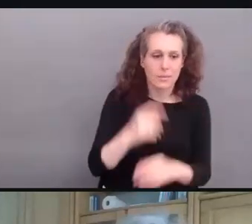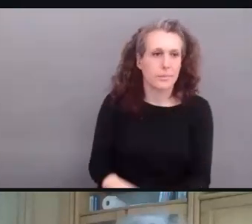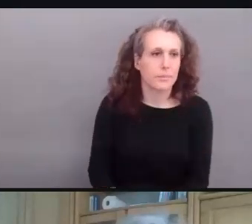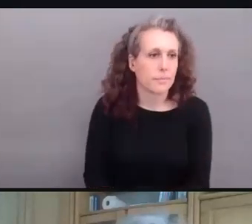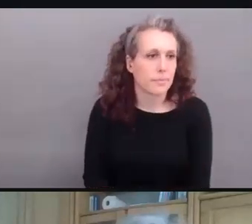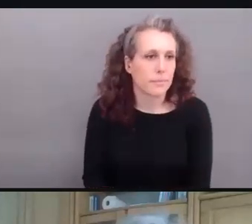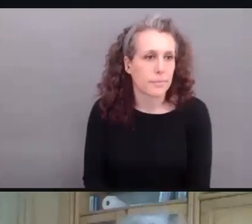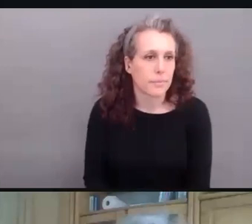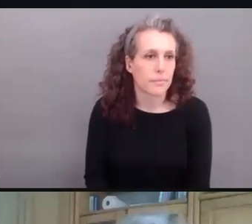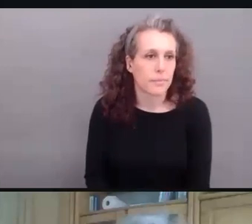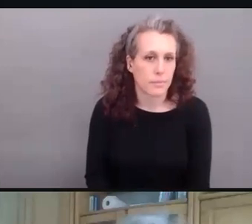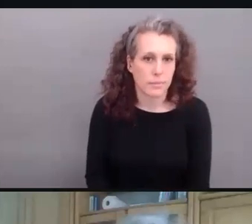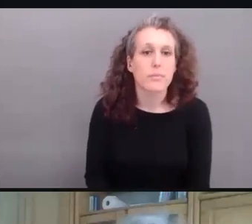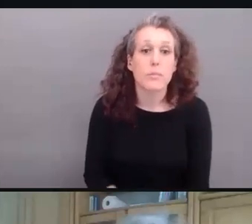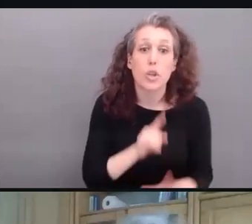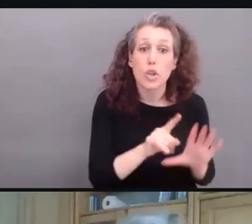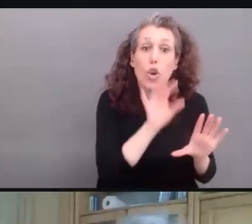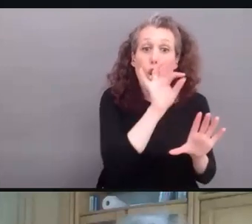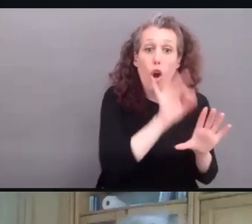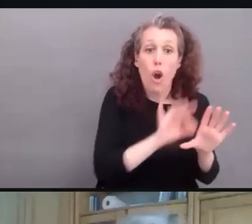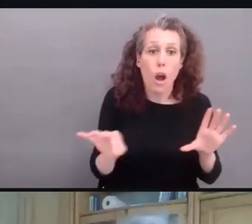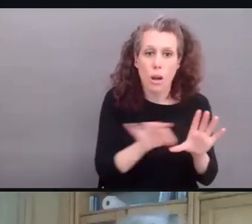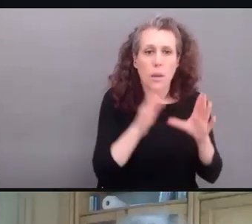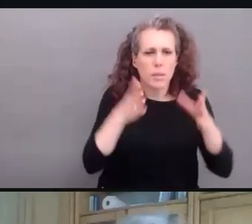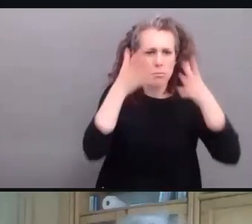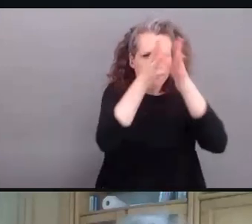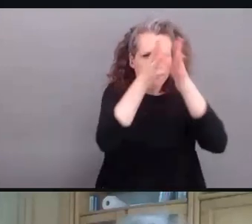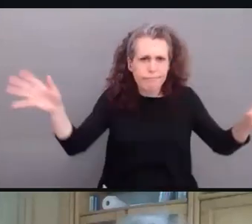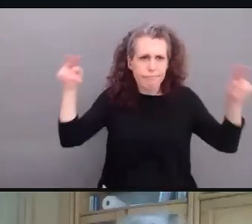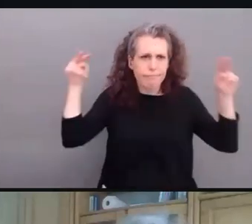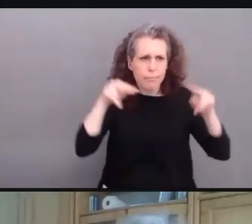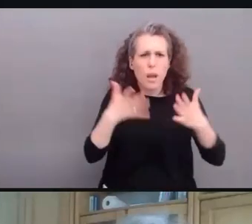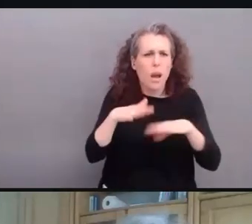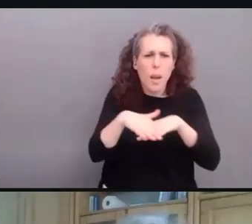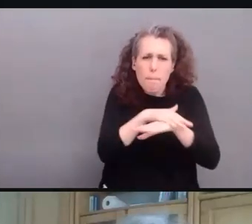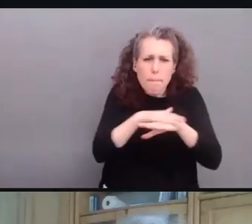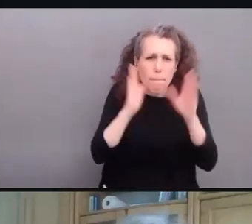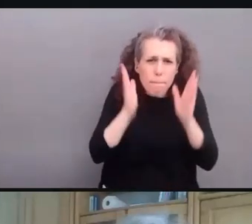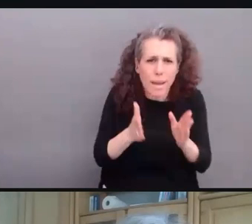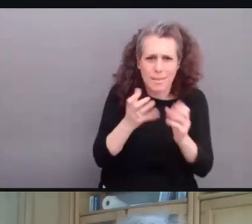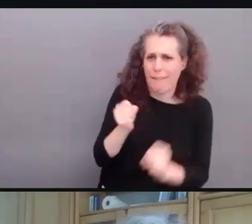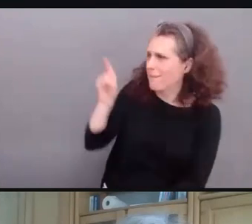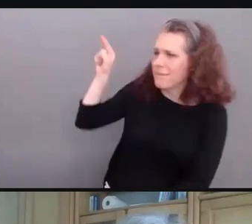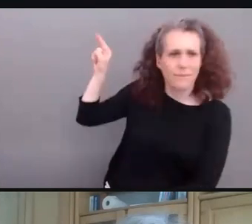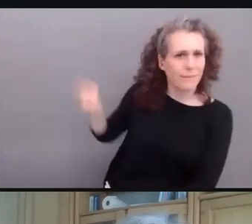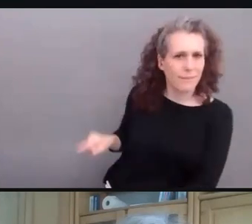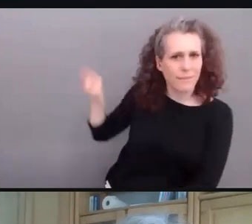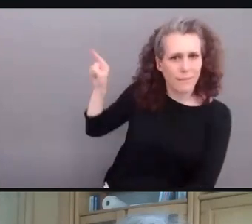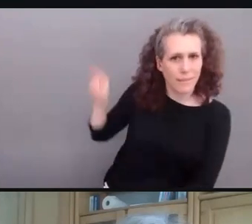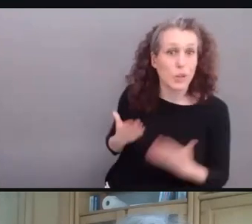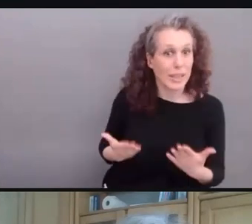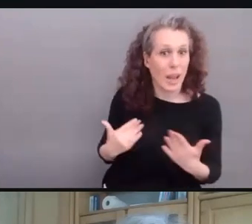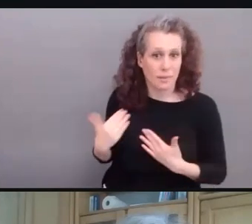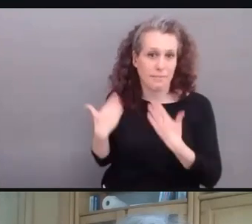the public procurer has an overview about the different basic elements. And with this slide, I want to hand over